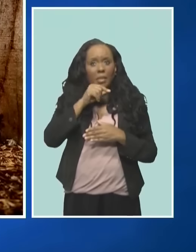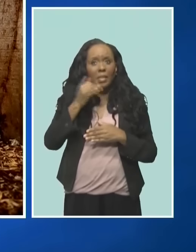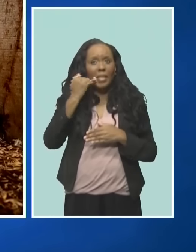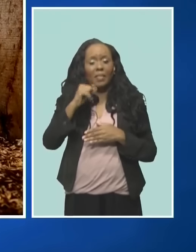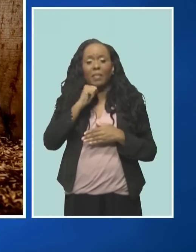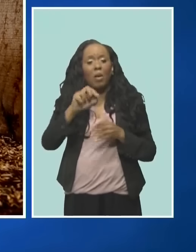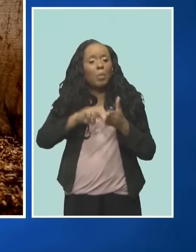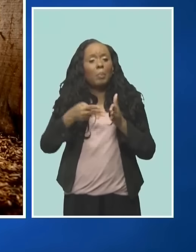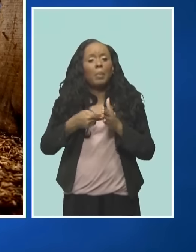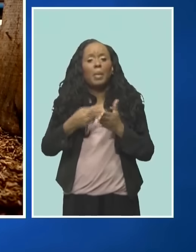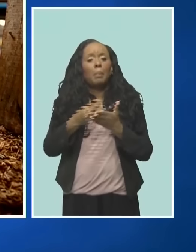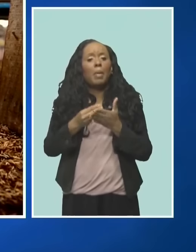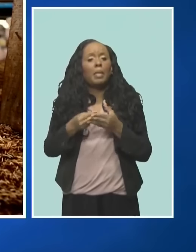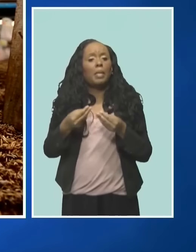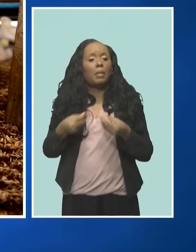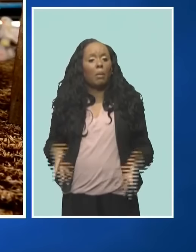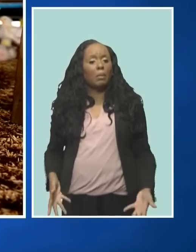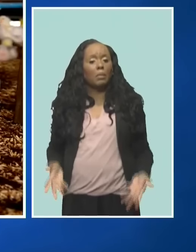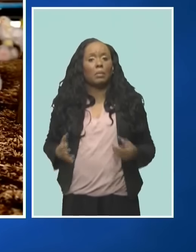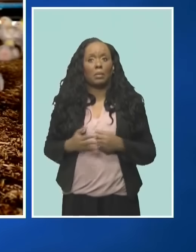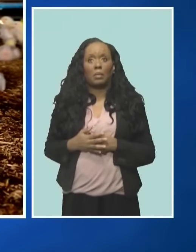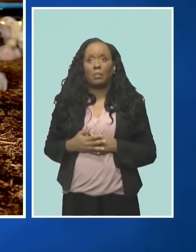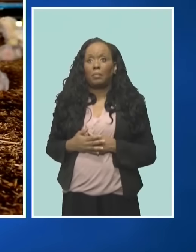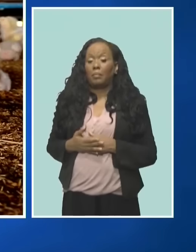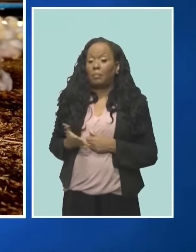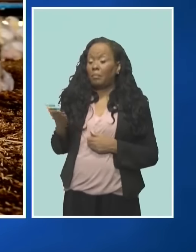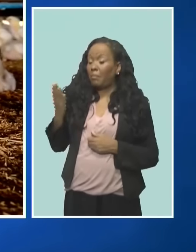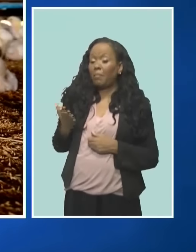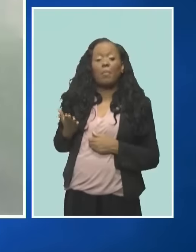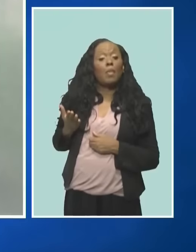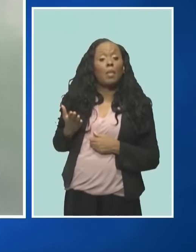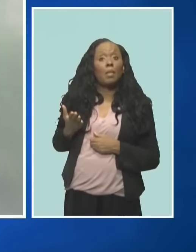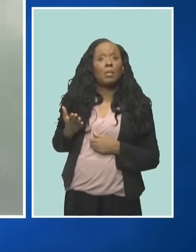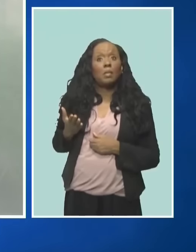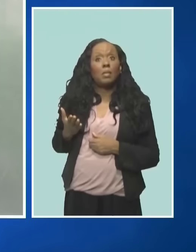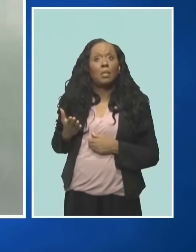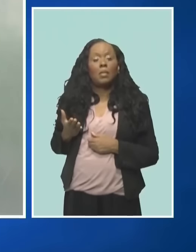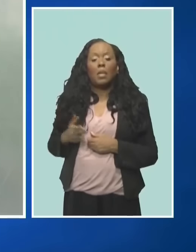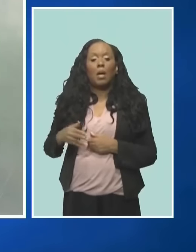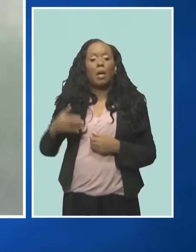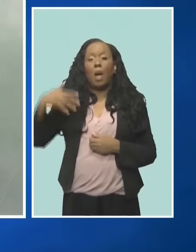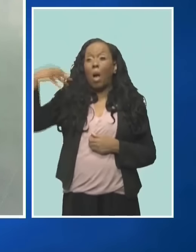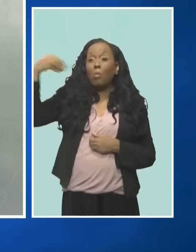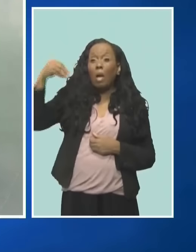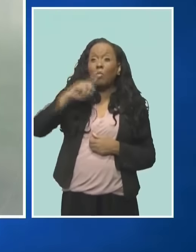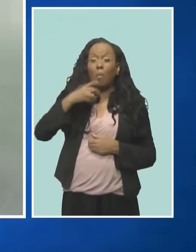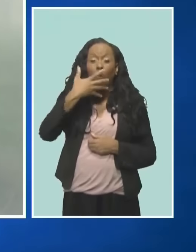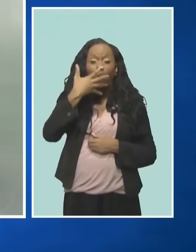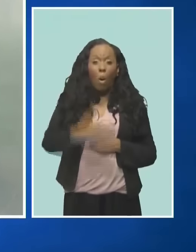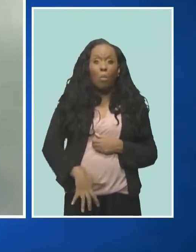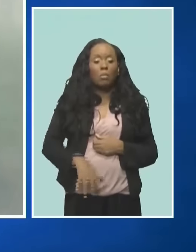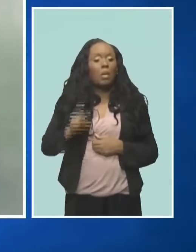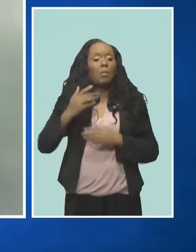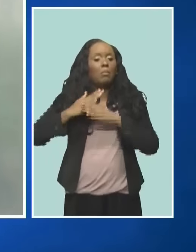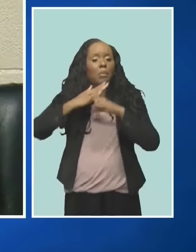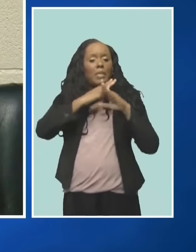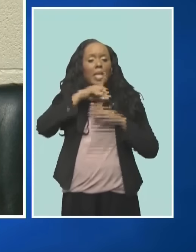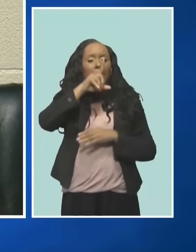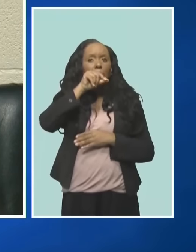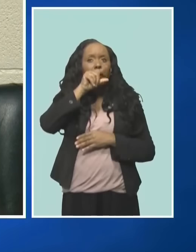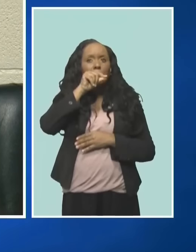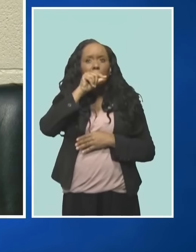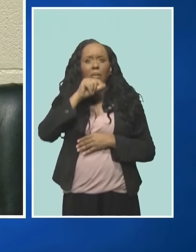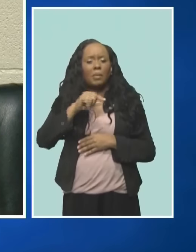hotter than usual summer days, small chicken farmers are being advised to put measures in place to protect their animals from the heat.